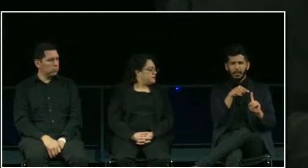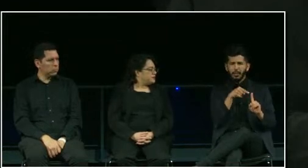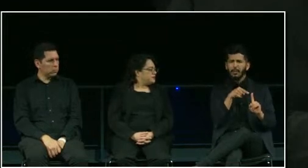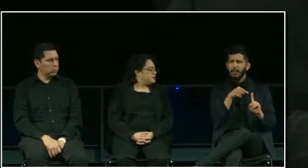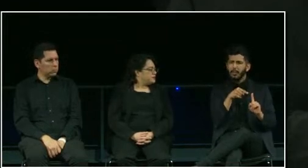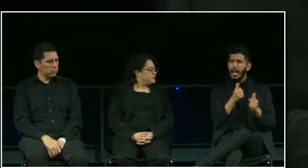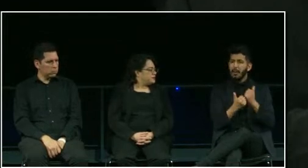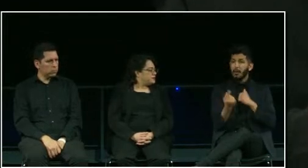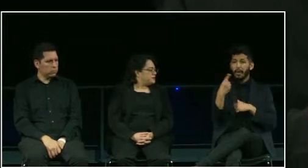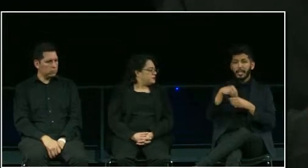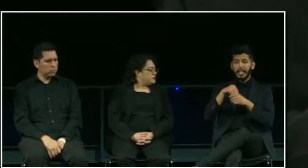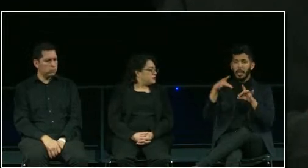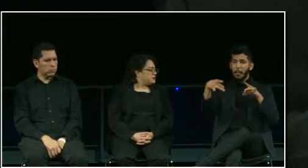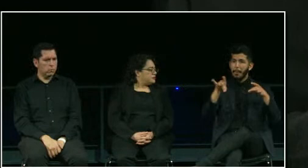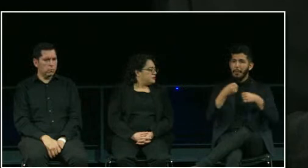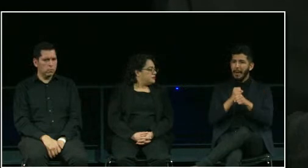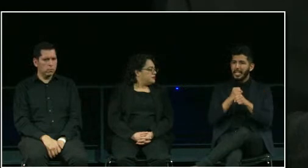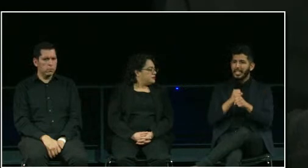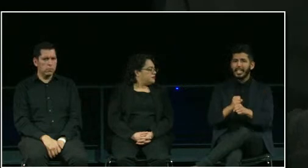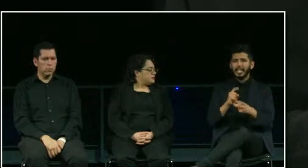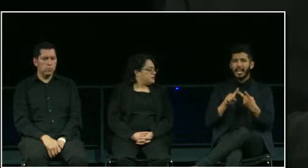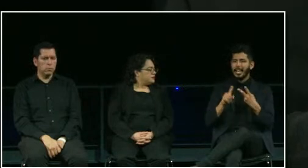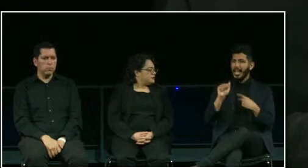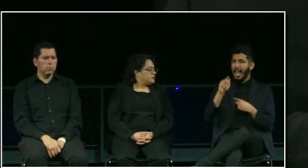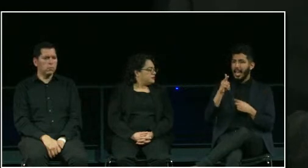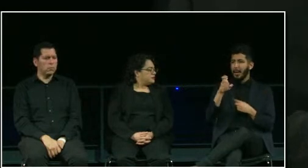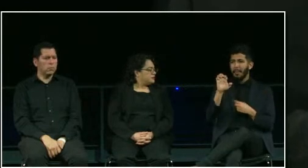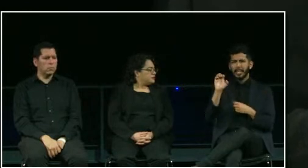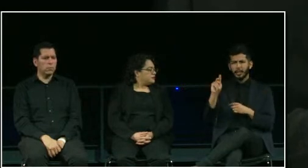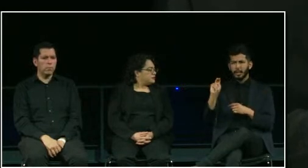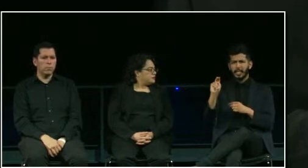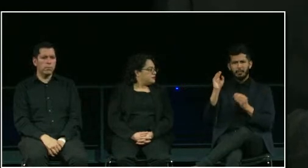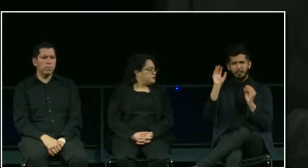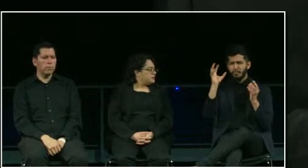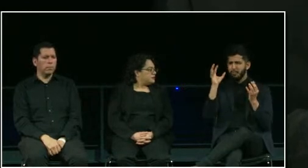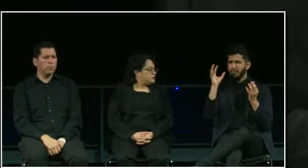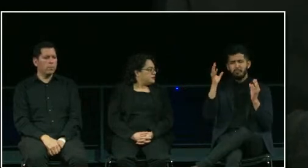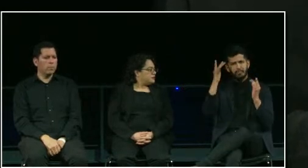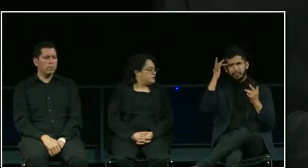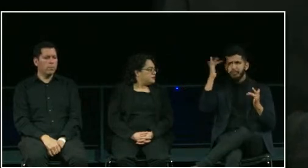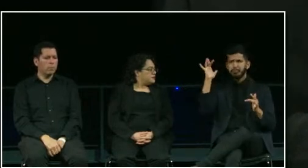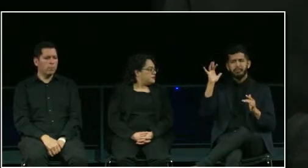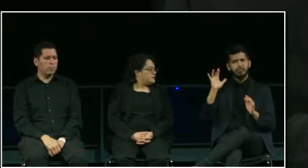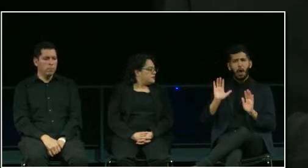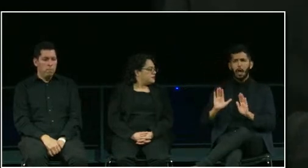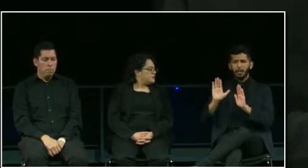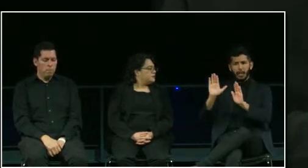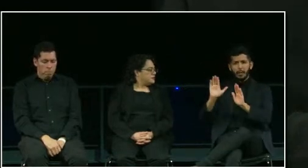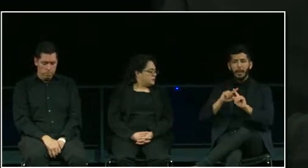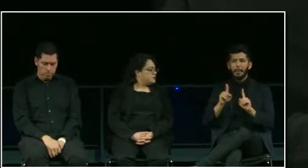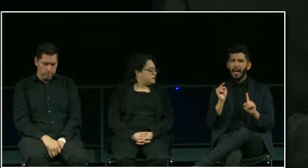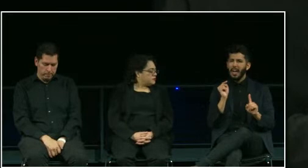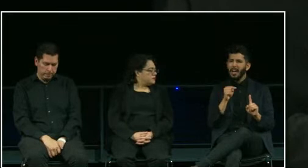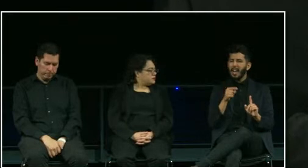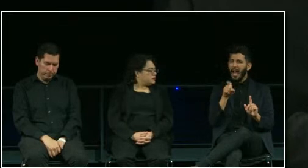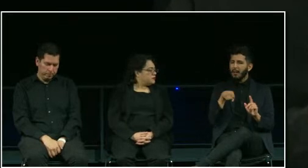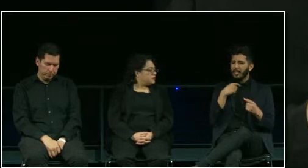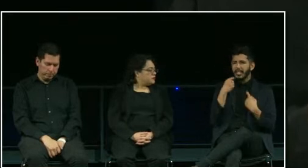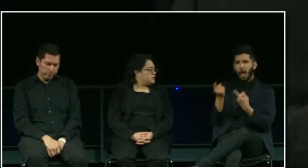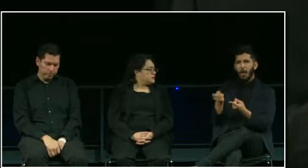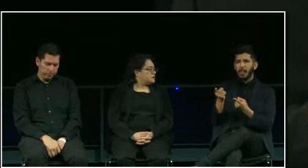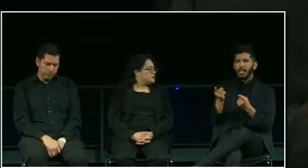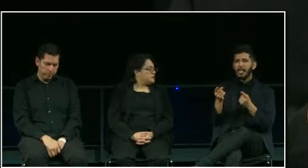Everybody in the puppet making, in the animation, brilliant. But the greatest thing was to tell the animators, you are